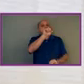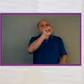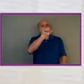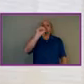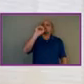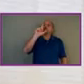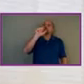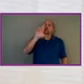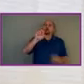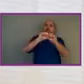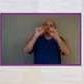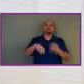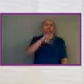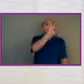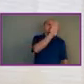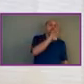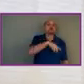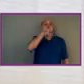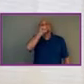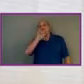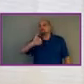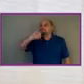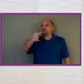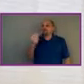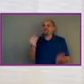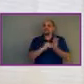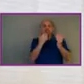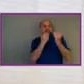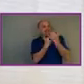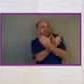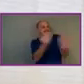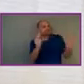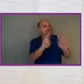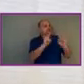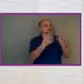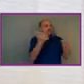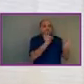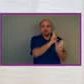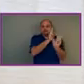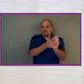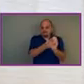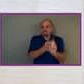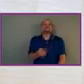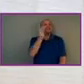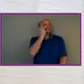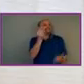Twitter, and Instagram. Again, thank you so much for tuning in, and see you next time.